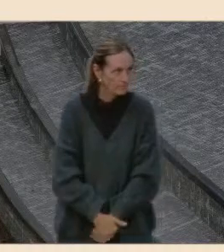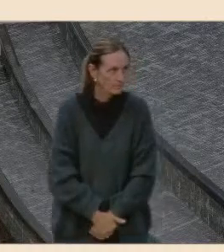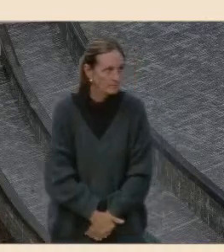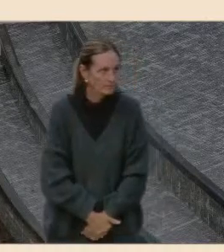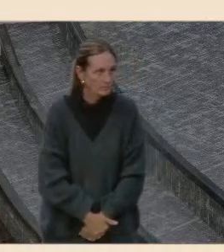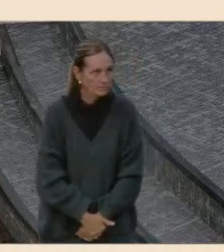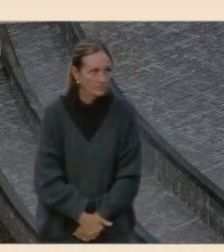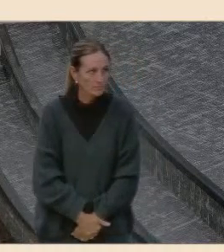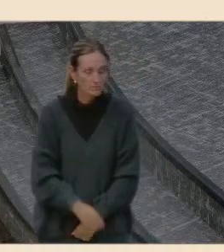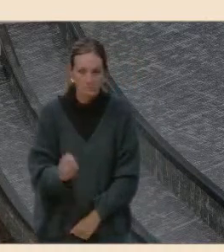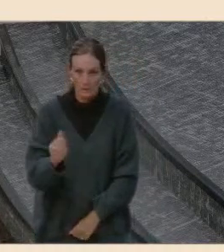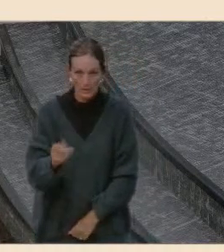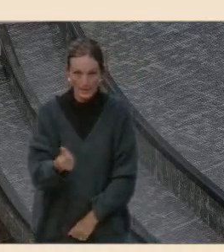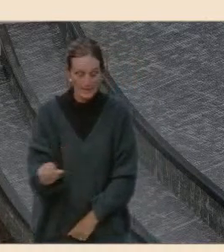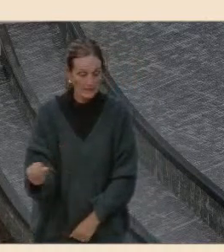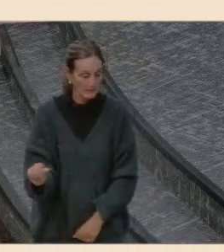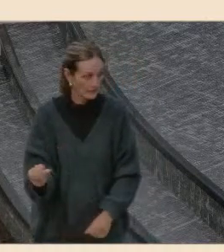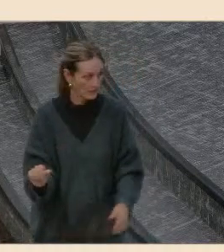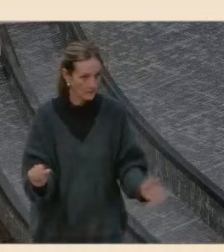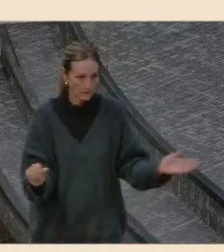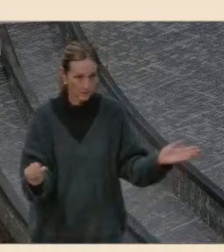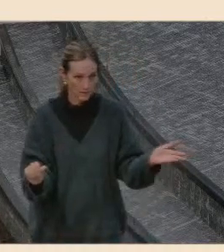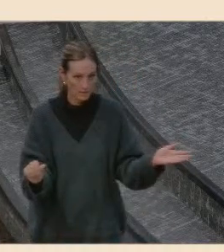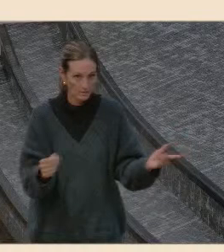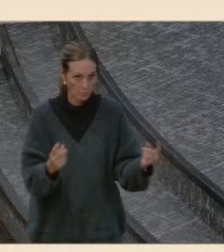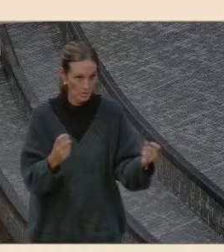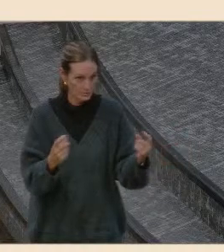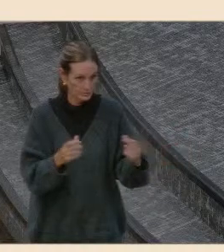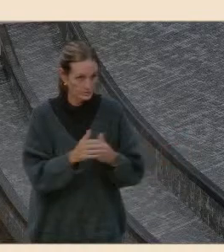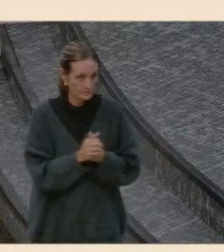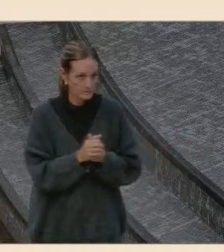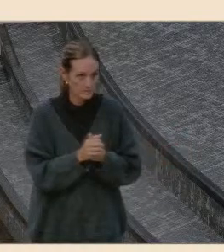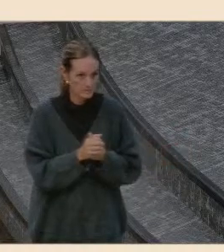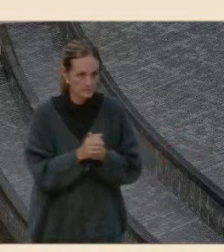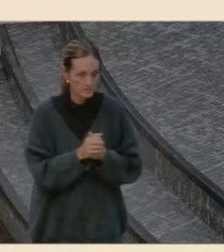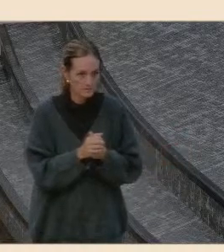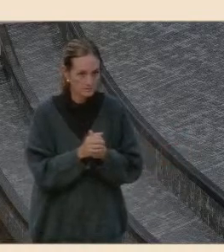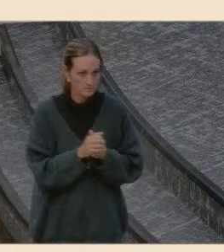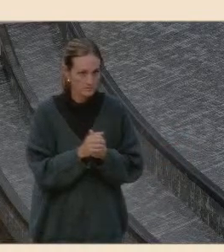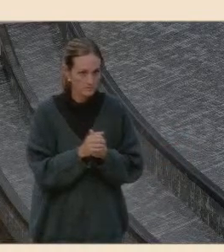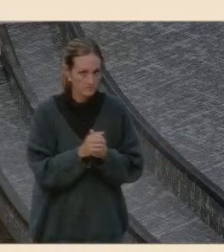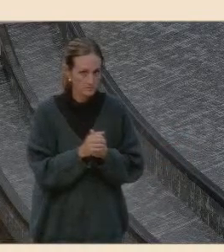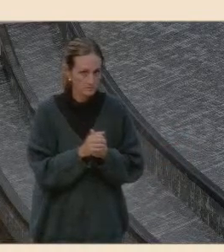All right, are there any general questions?